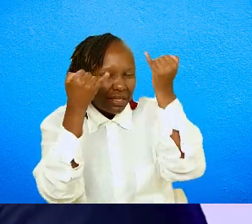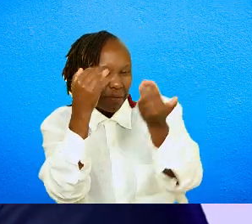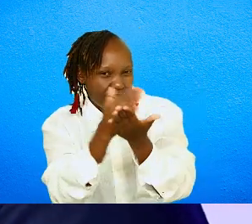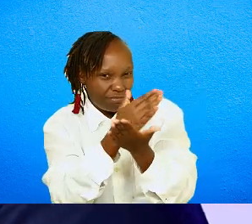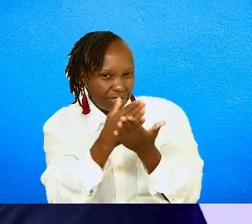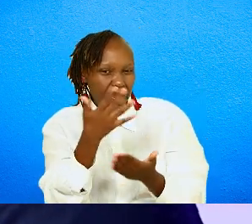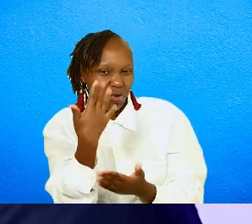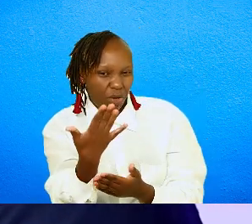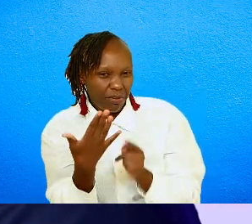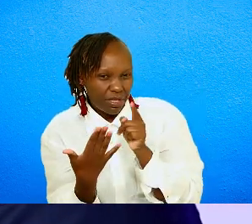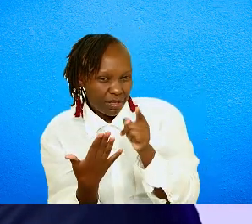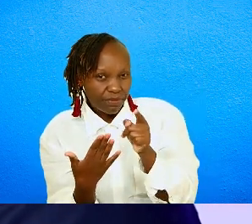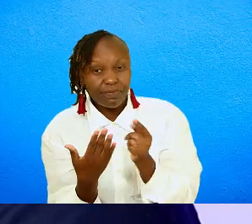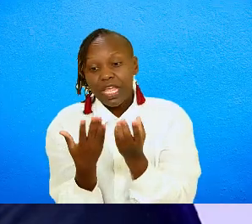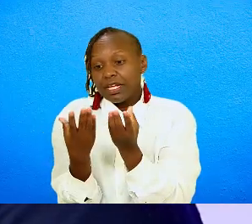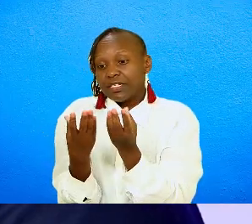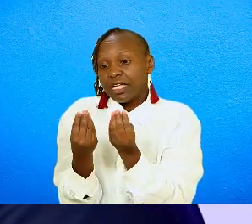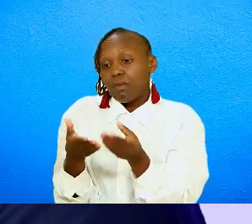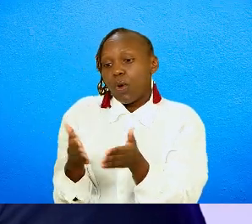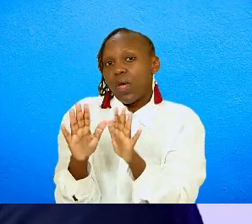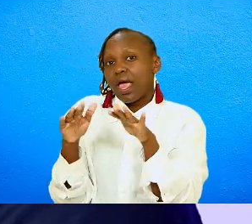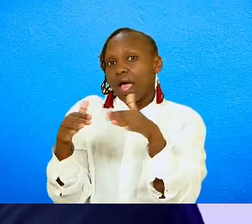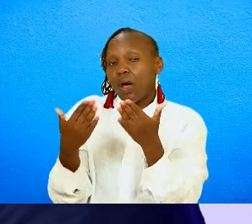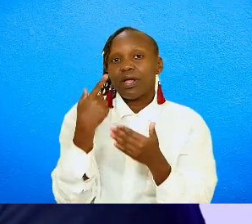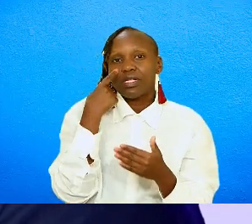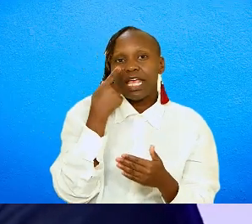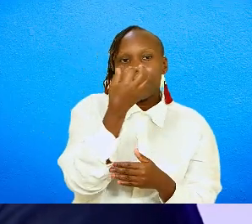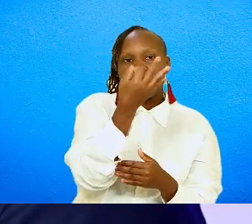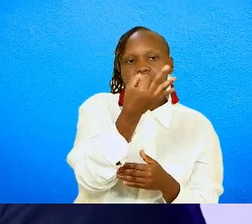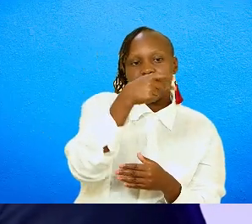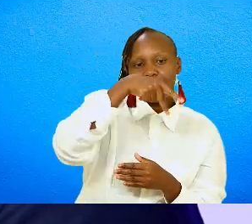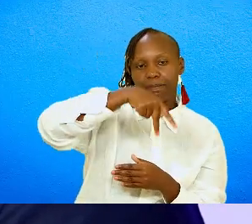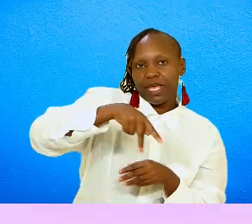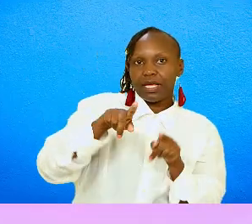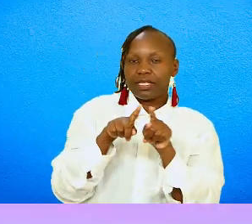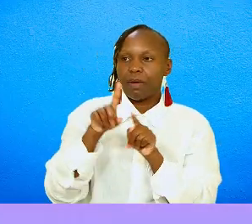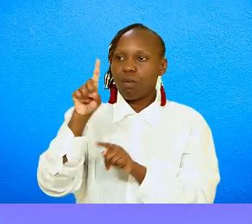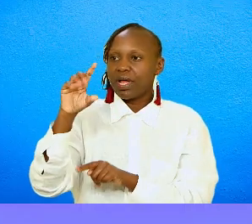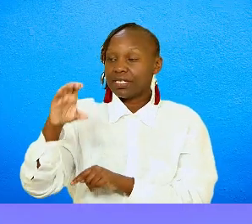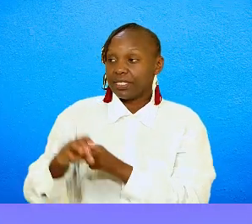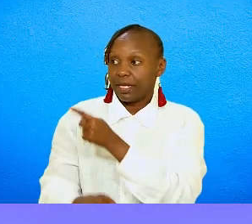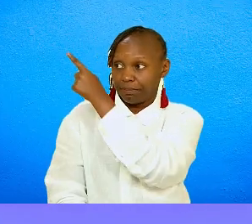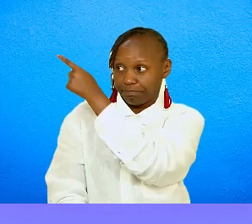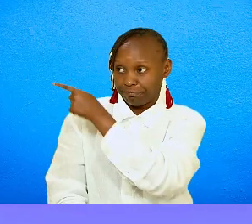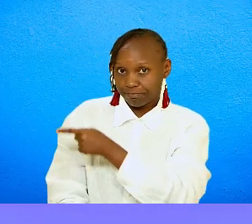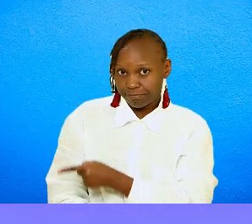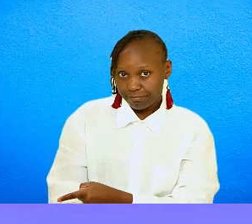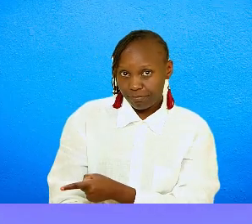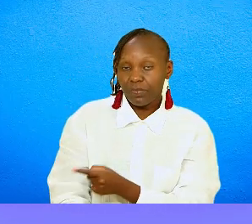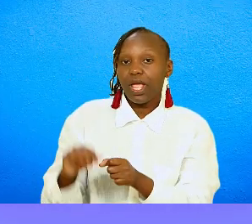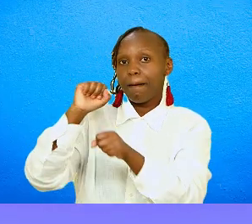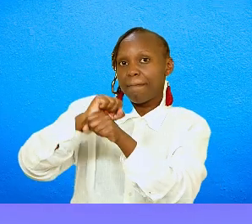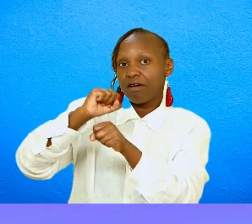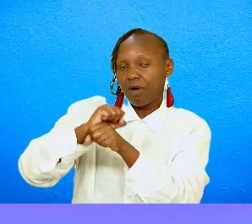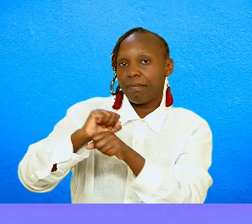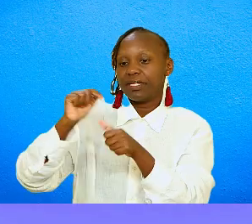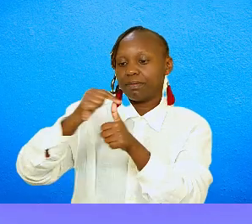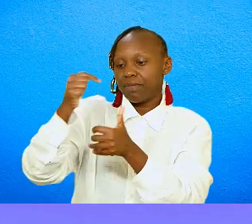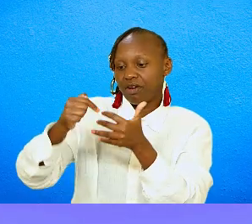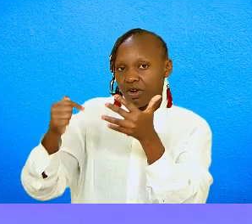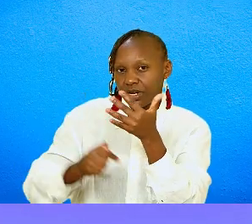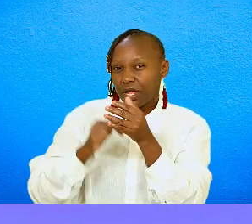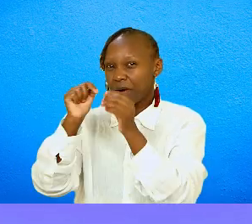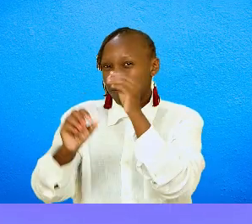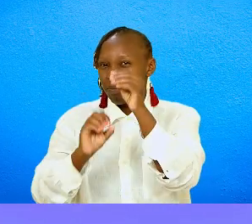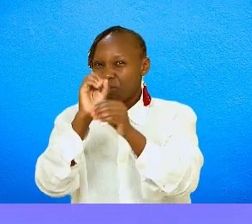document. One simple way to do this is to look at the 3 Ps and 1 C of a budget policy statement. That is, performance, priorities, projections,